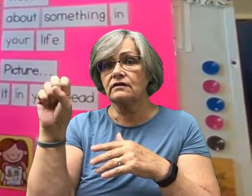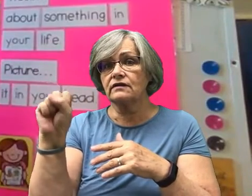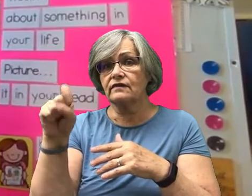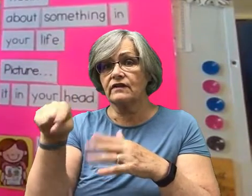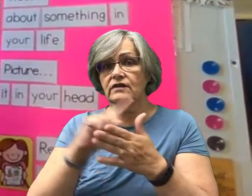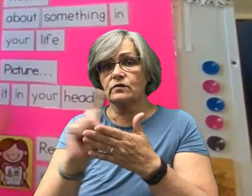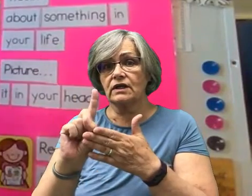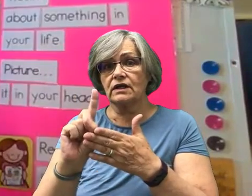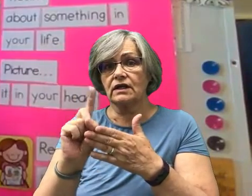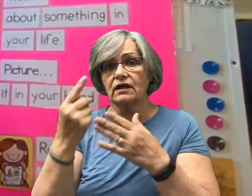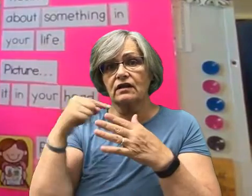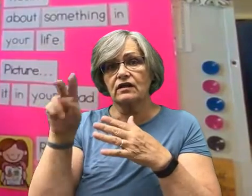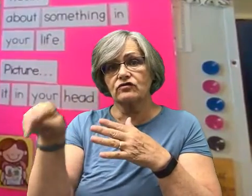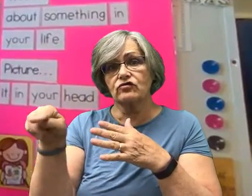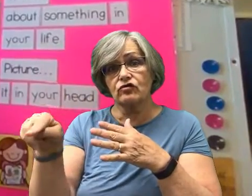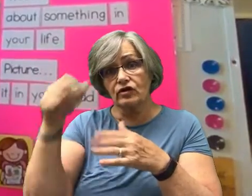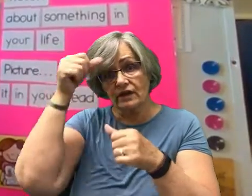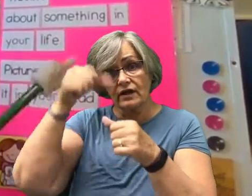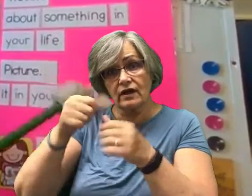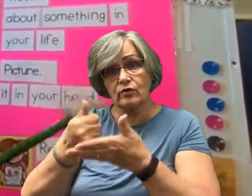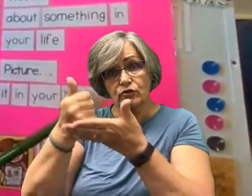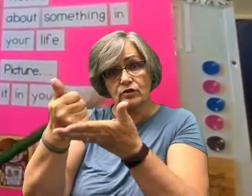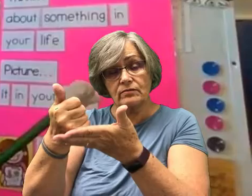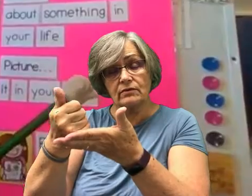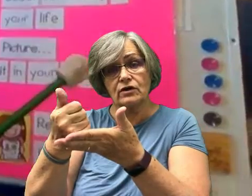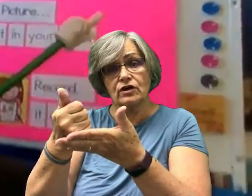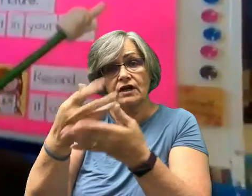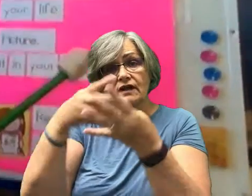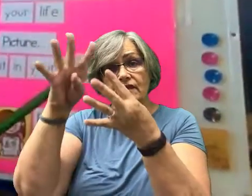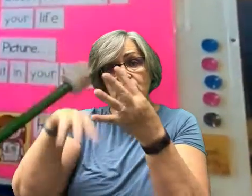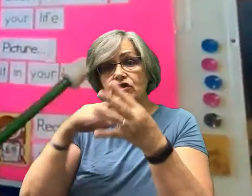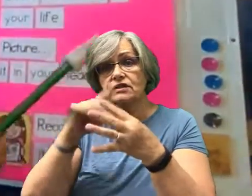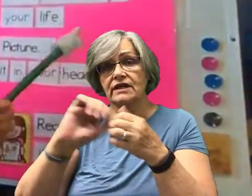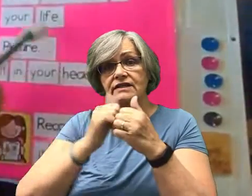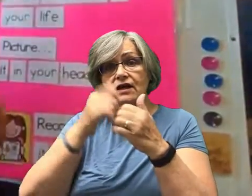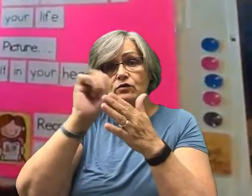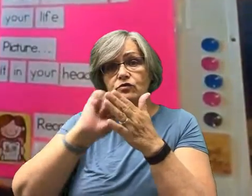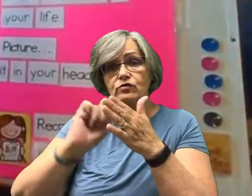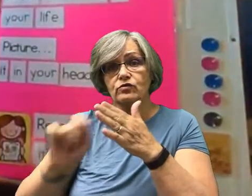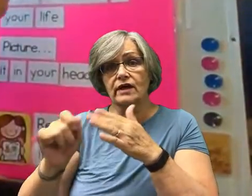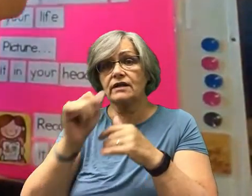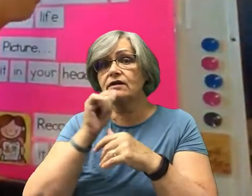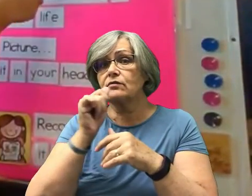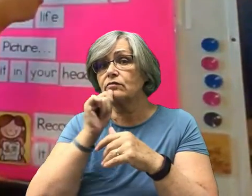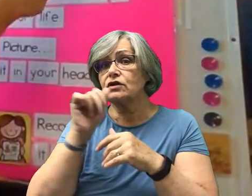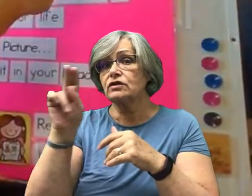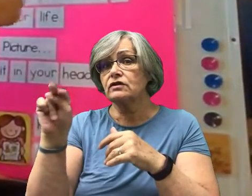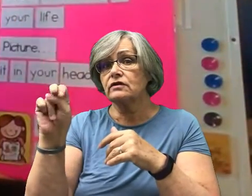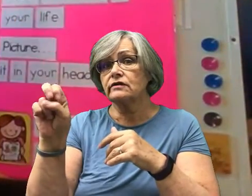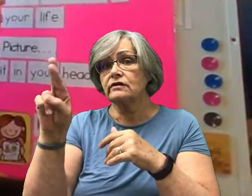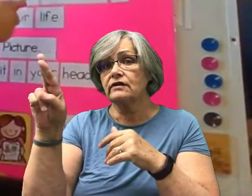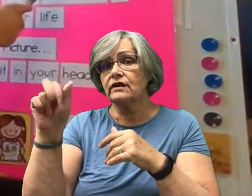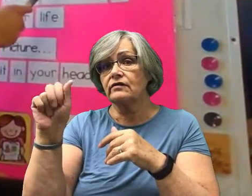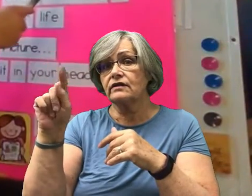personal narrative is? Let's look at our anchor chart for a little help, okay? Our anchor chart says how to write